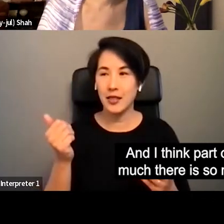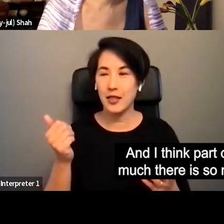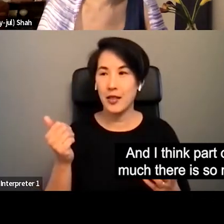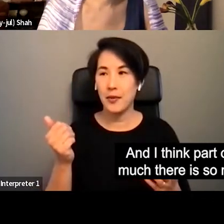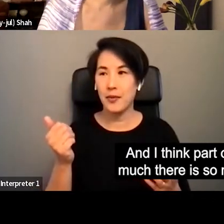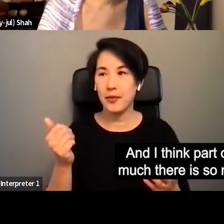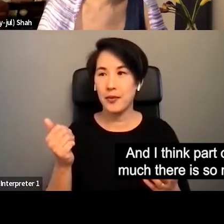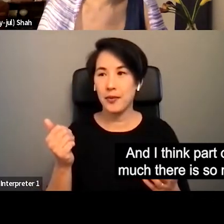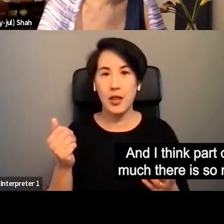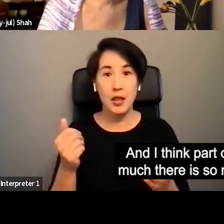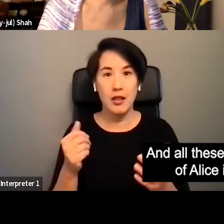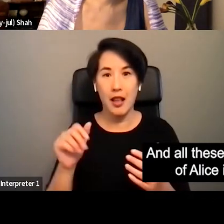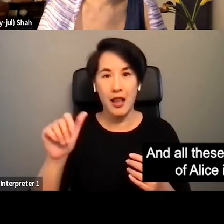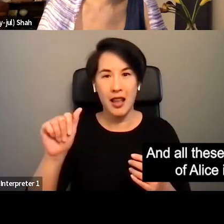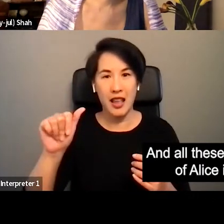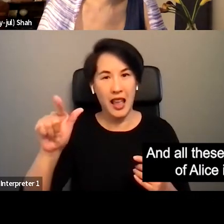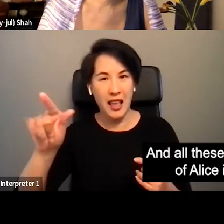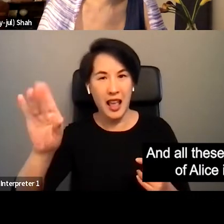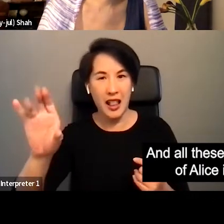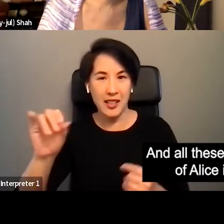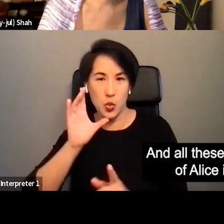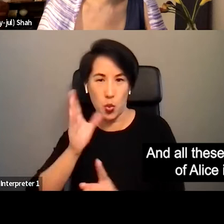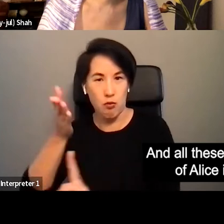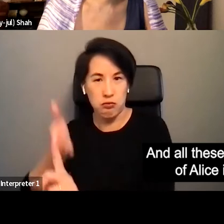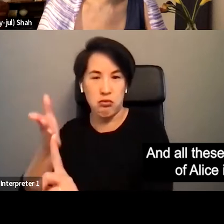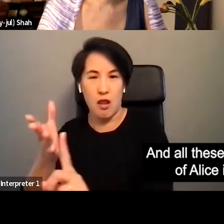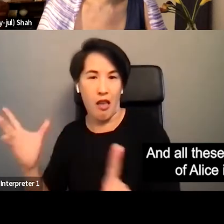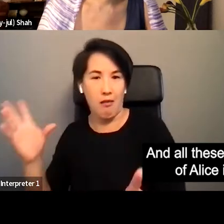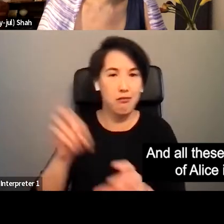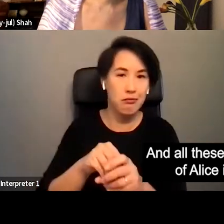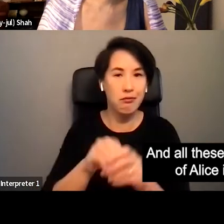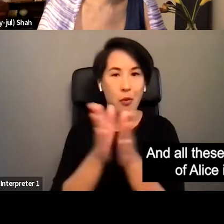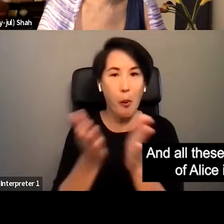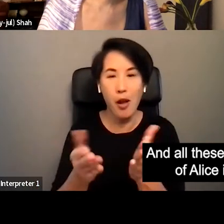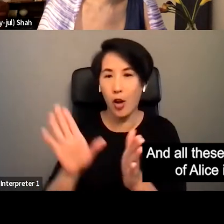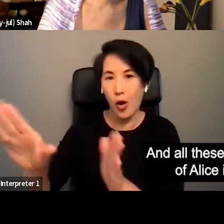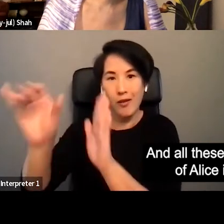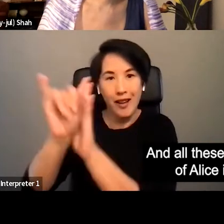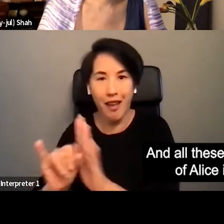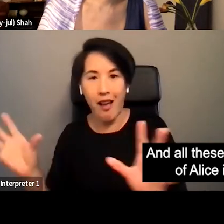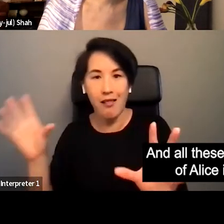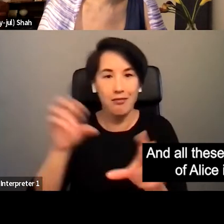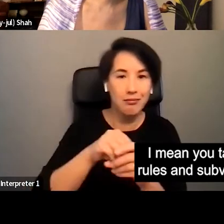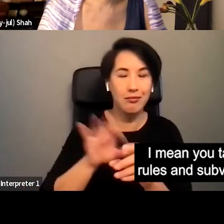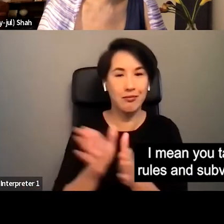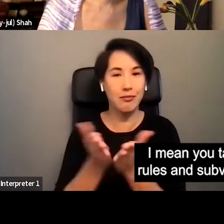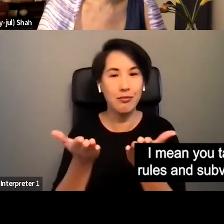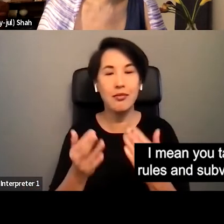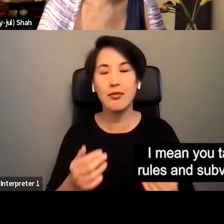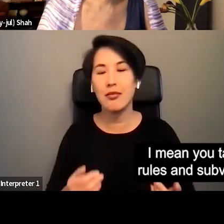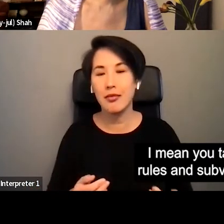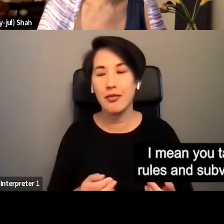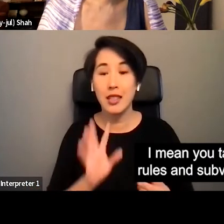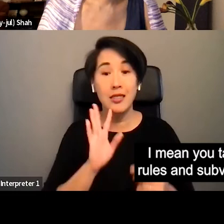so much of Alice in there, and all these different identities of Alice in here, right? I mean, you